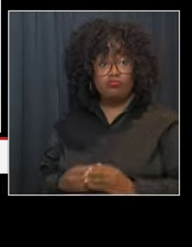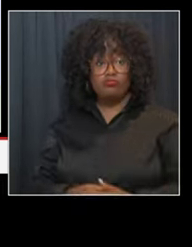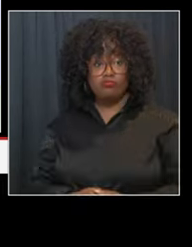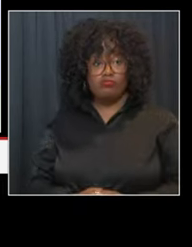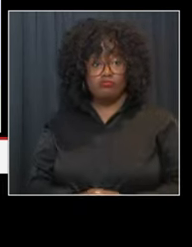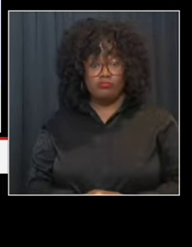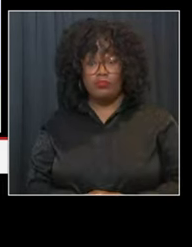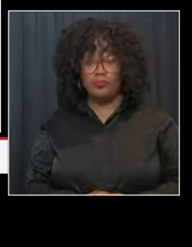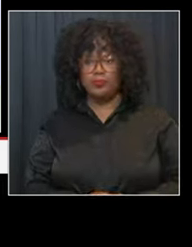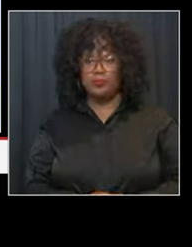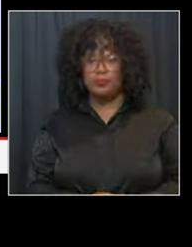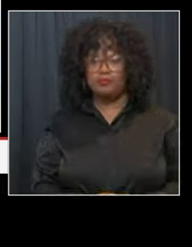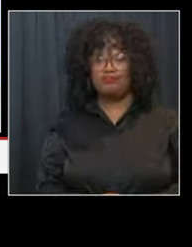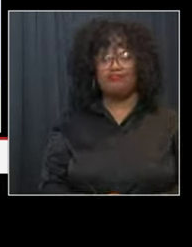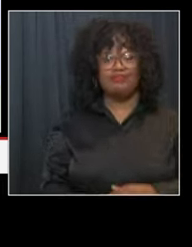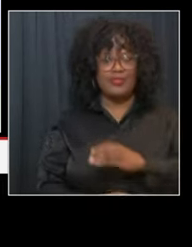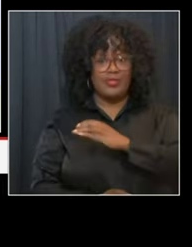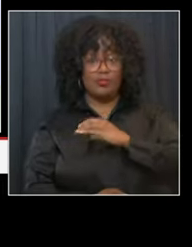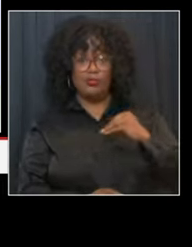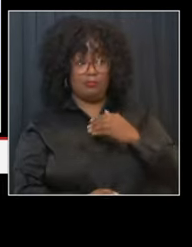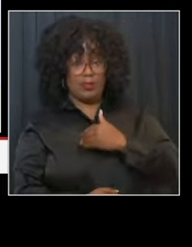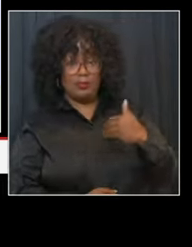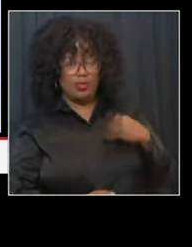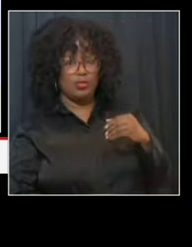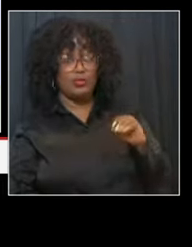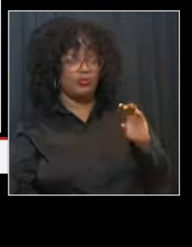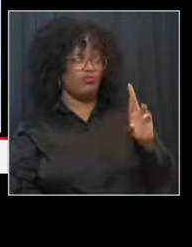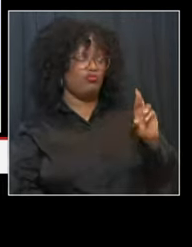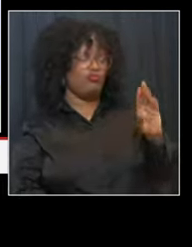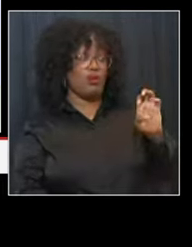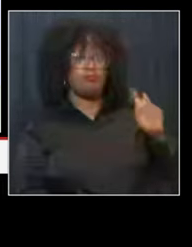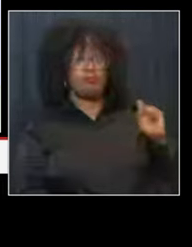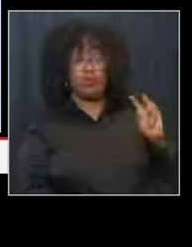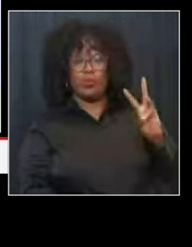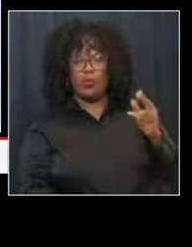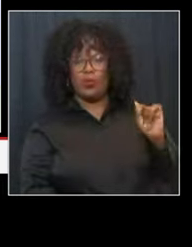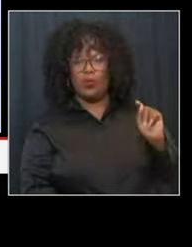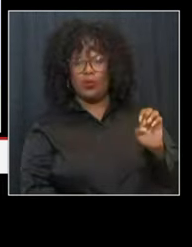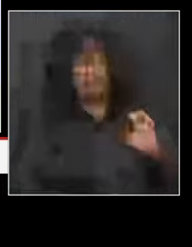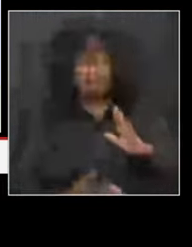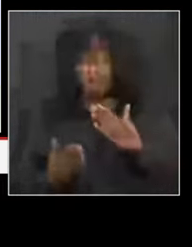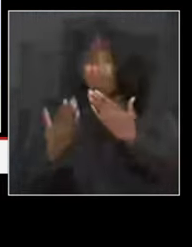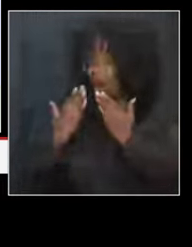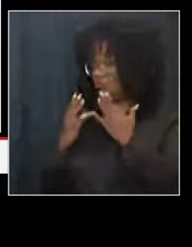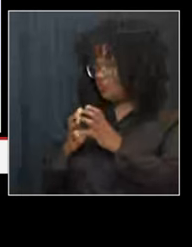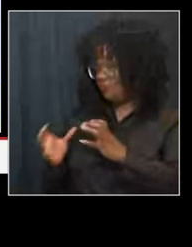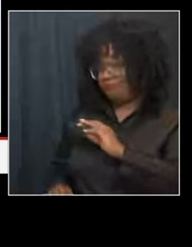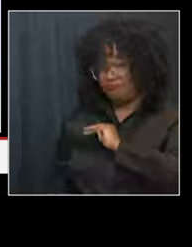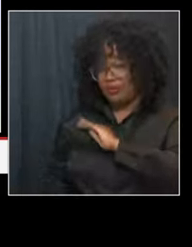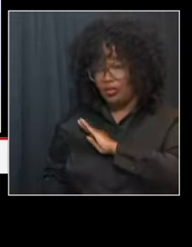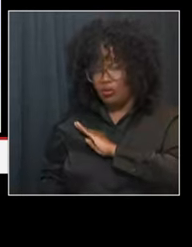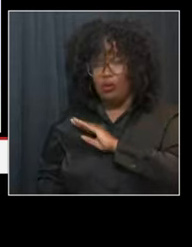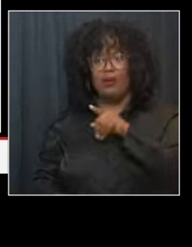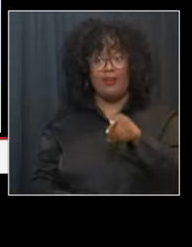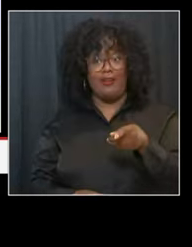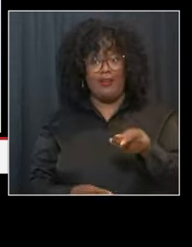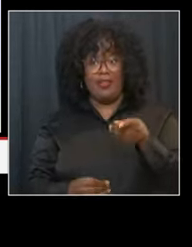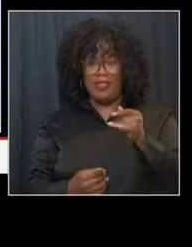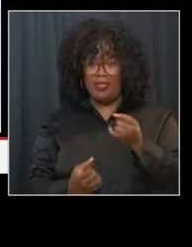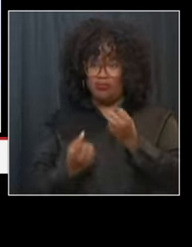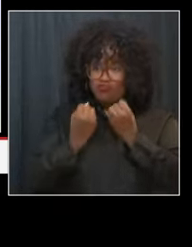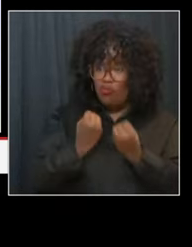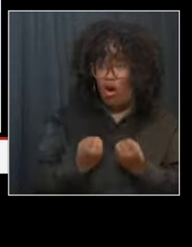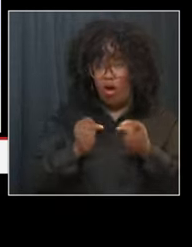Mayor, thank you to you and your team. We got a robust analysis of how you got here. What I'm trying to figure